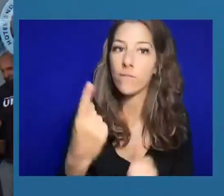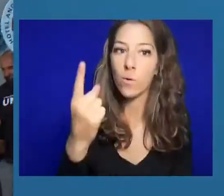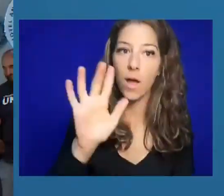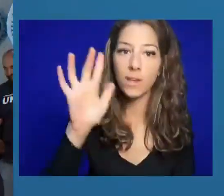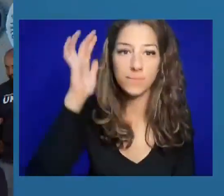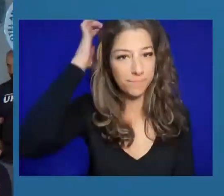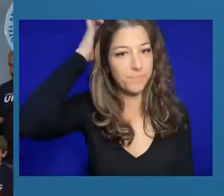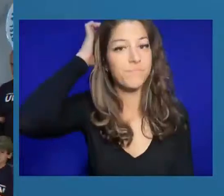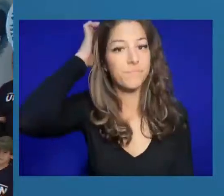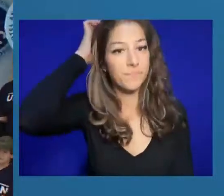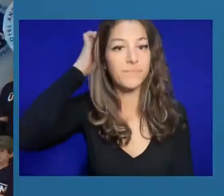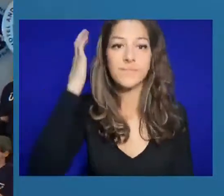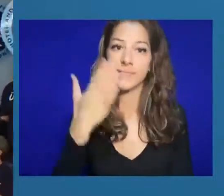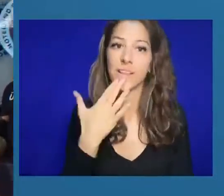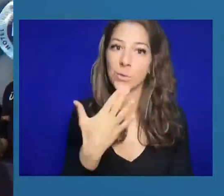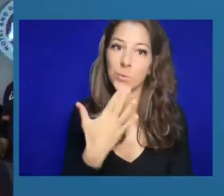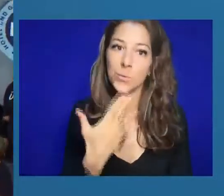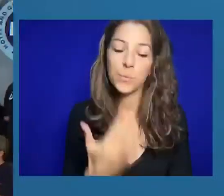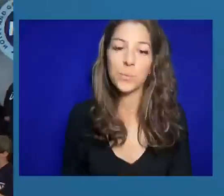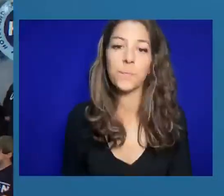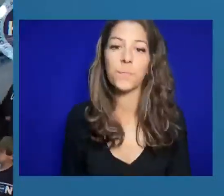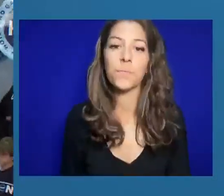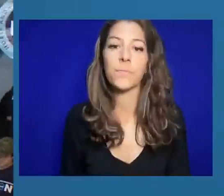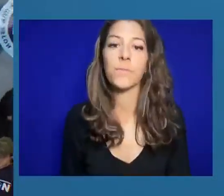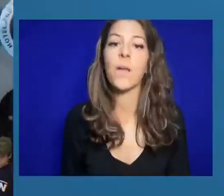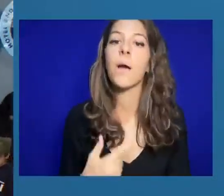you. Let me bring up